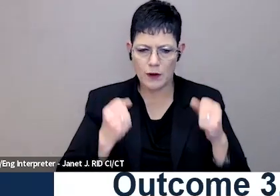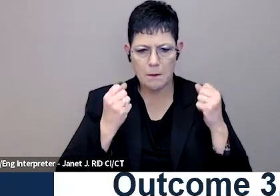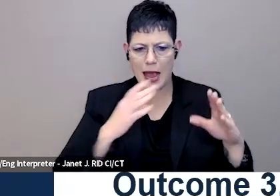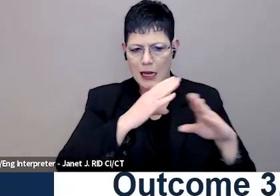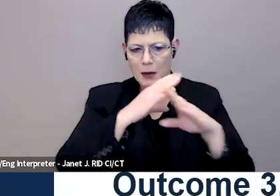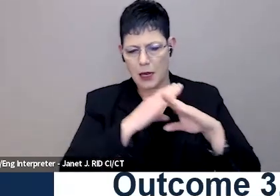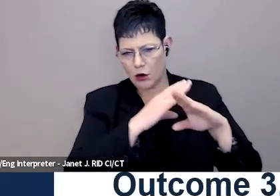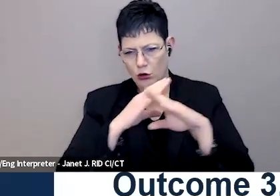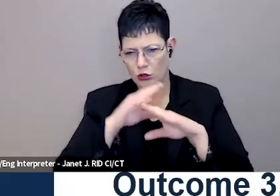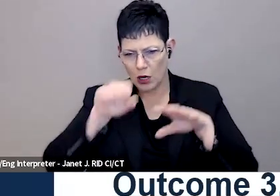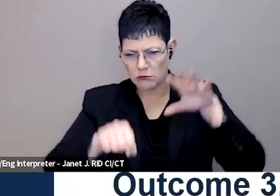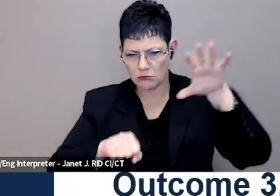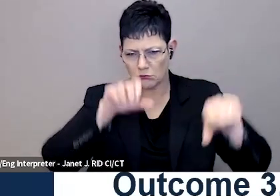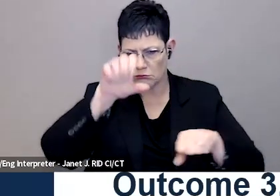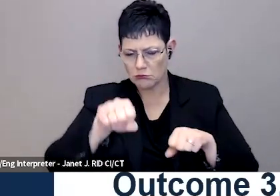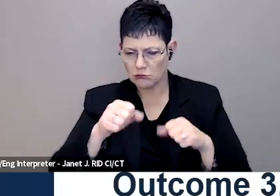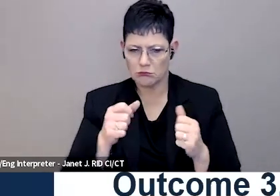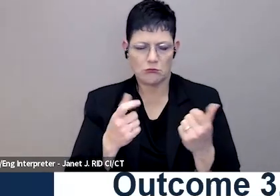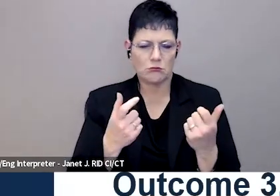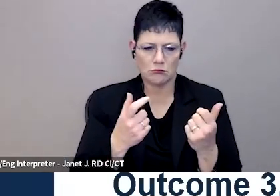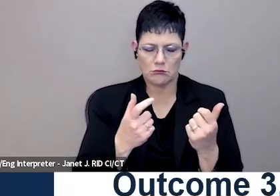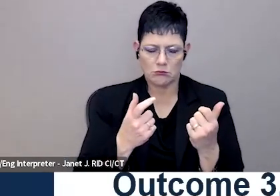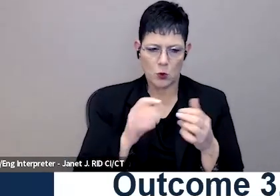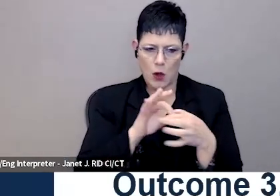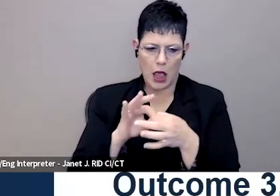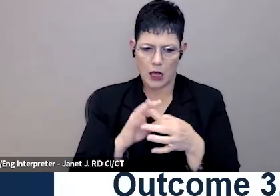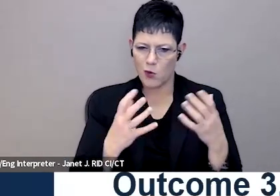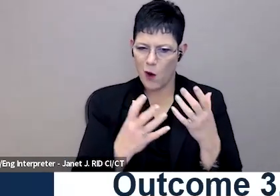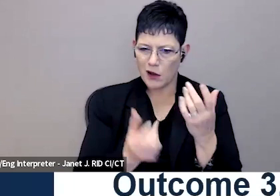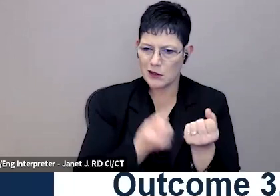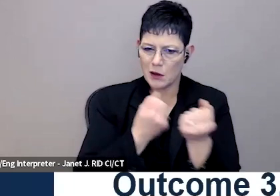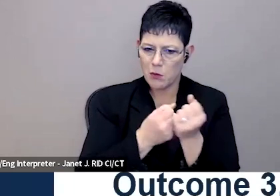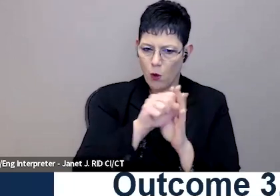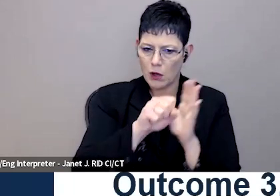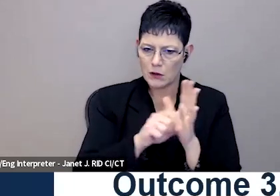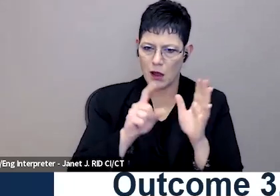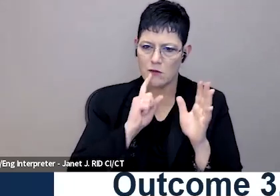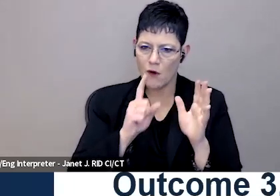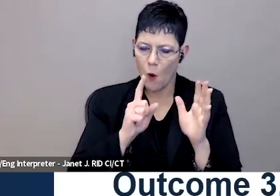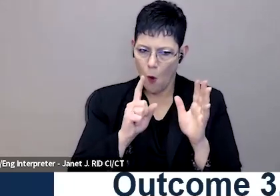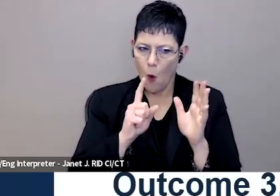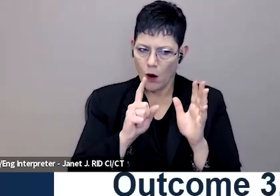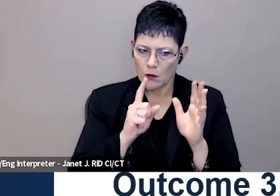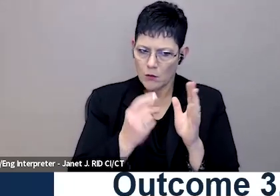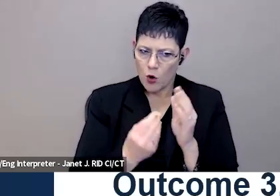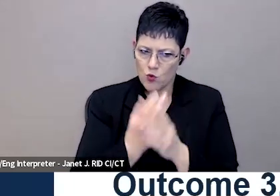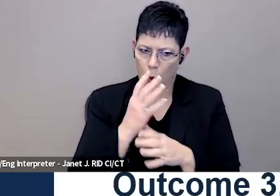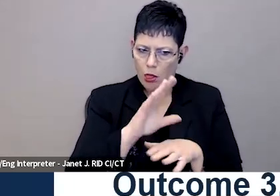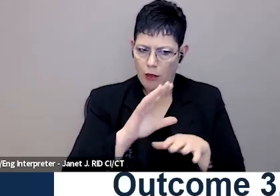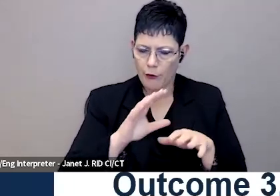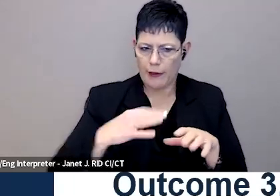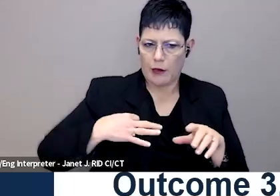as possible, both in terms of supporting states to expand their eligibility